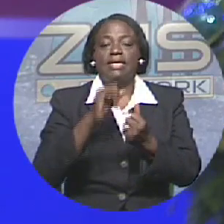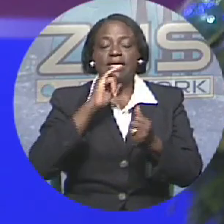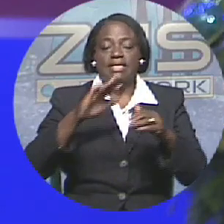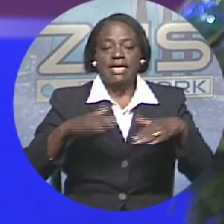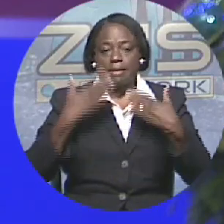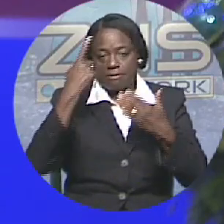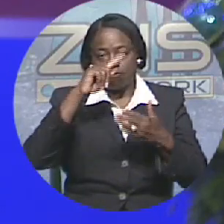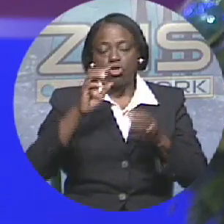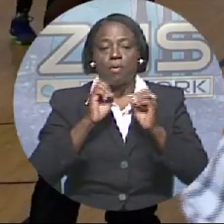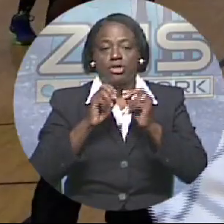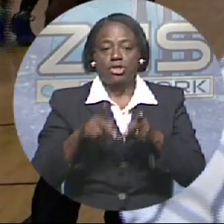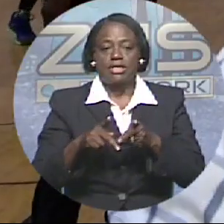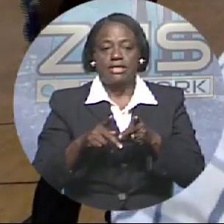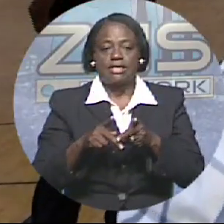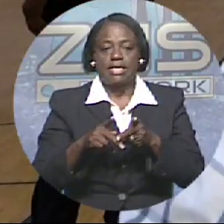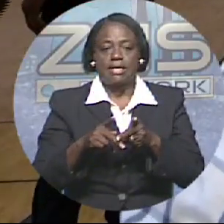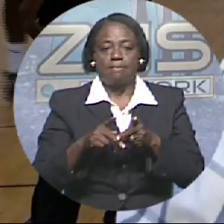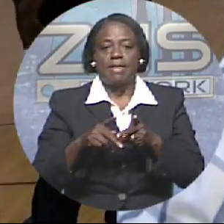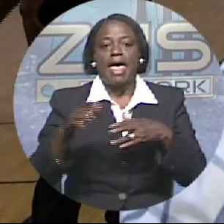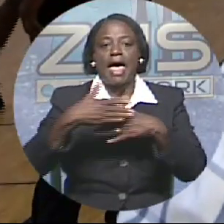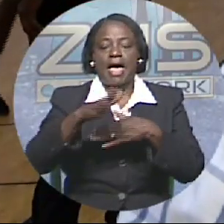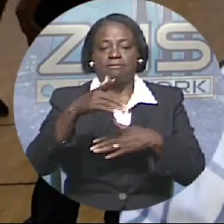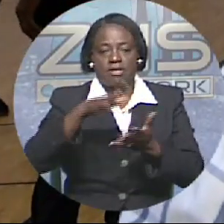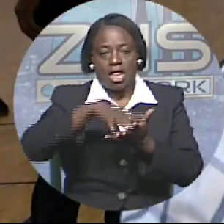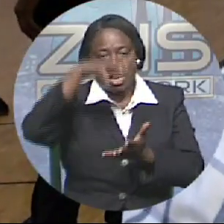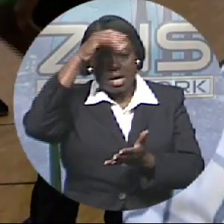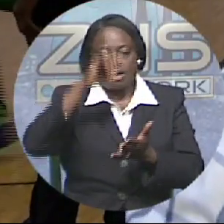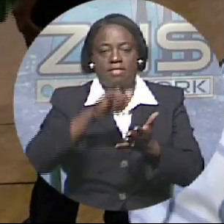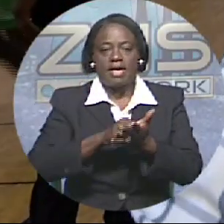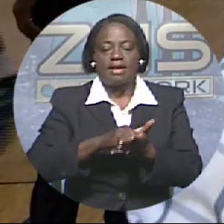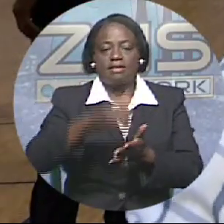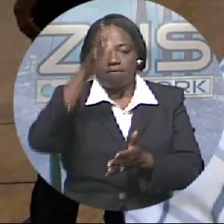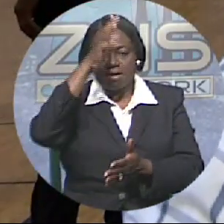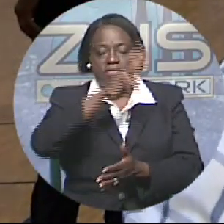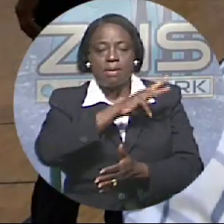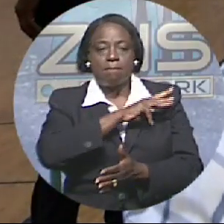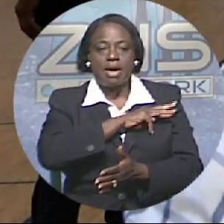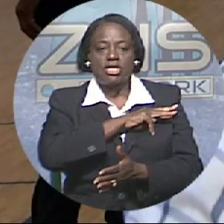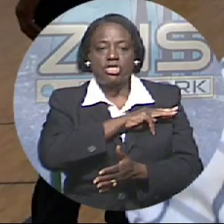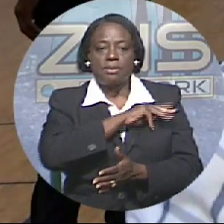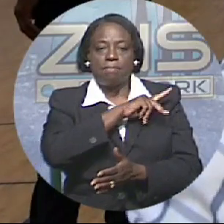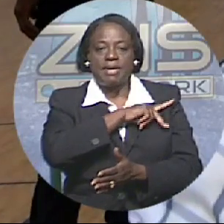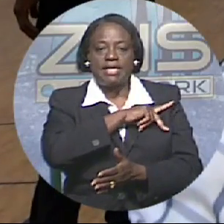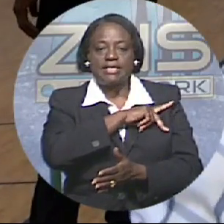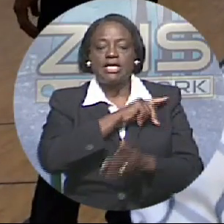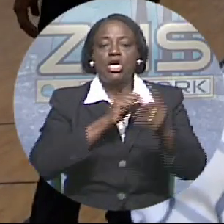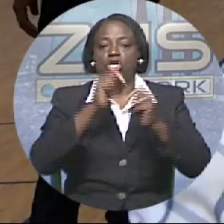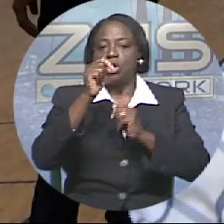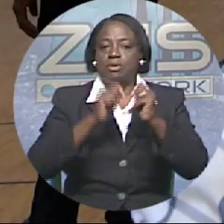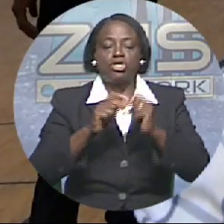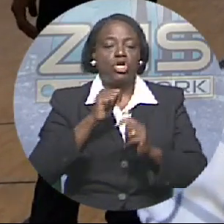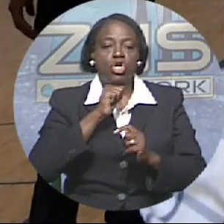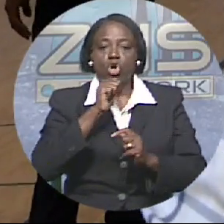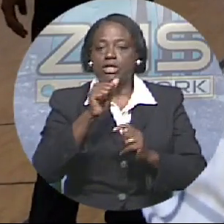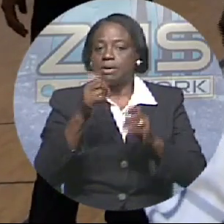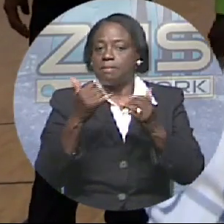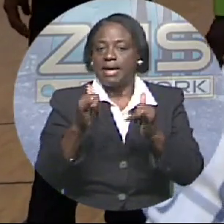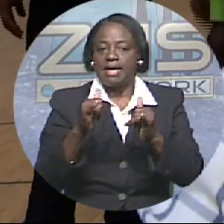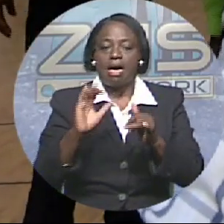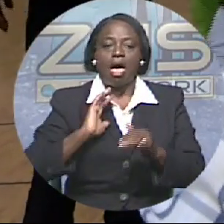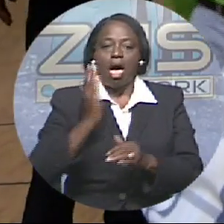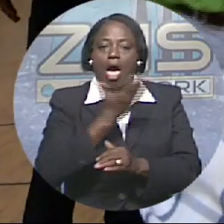Jamboree. After we learned that the Father Marcy and Peters tournament was not going to be played, our association decided to step